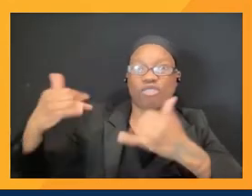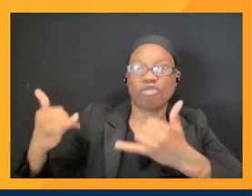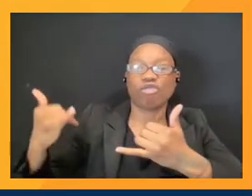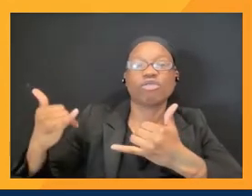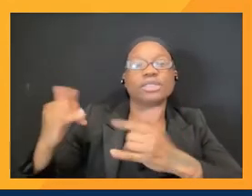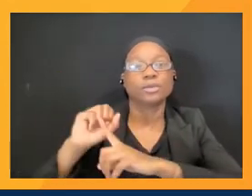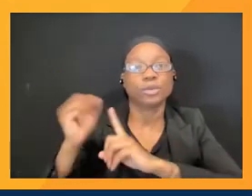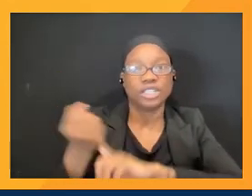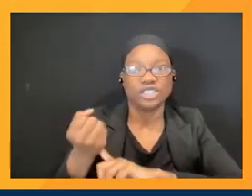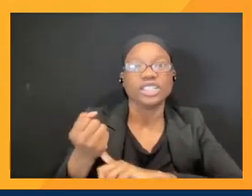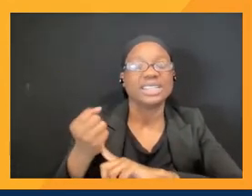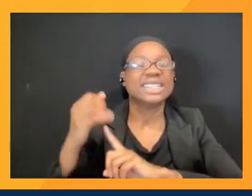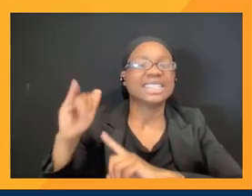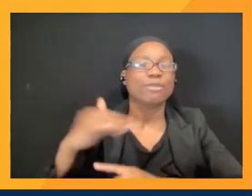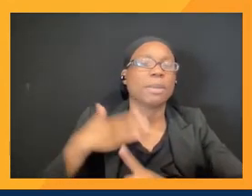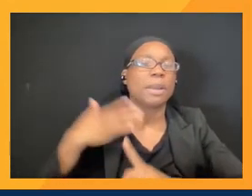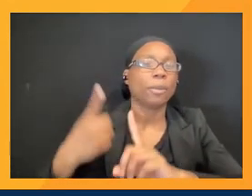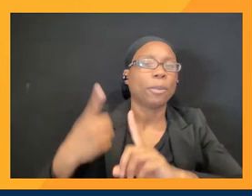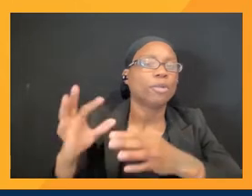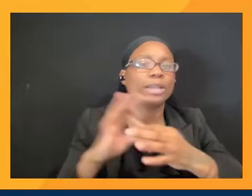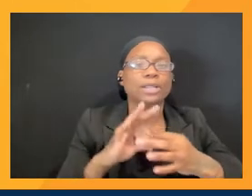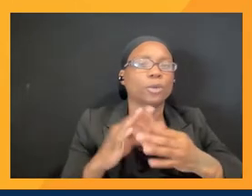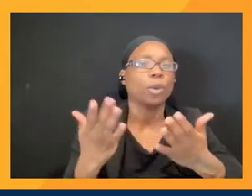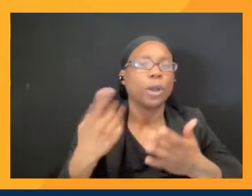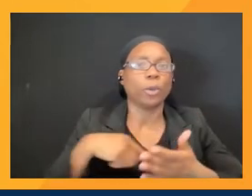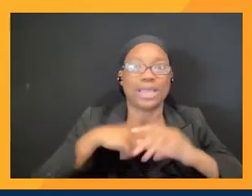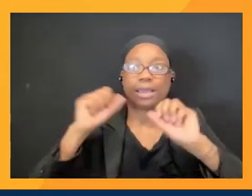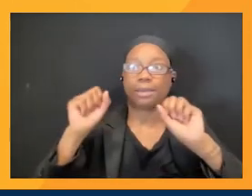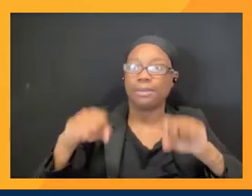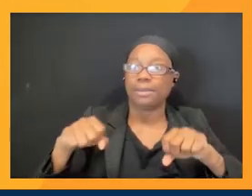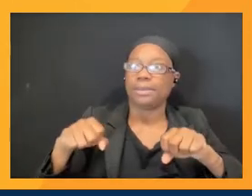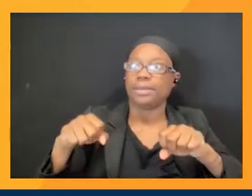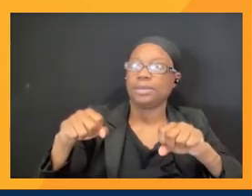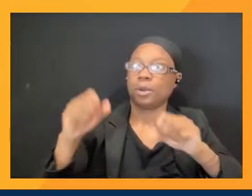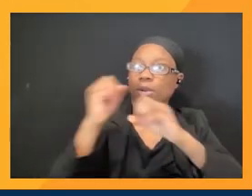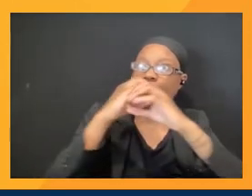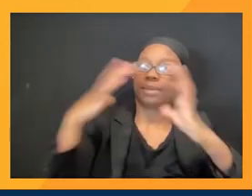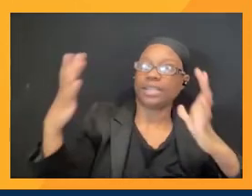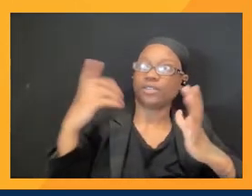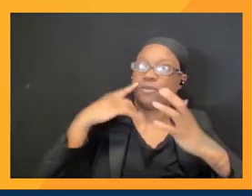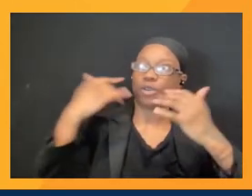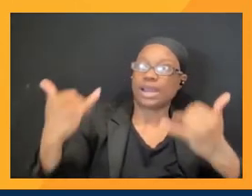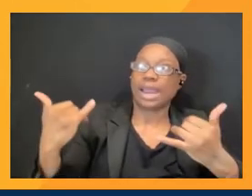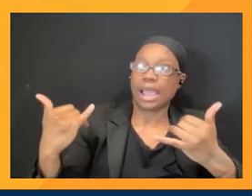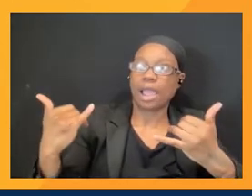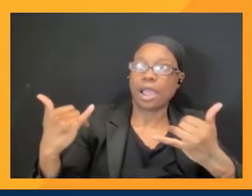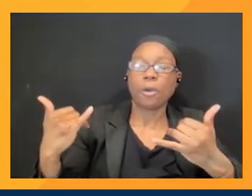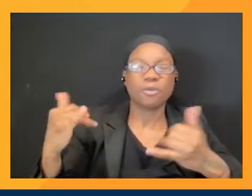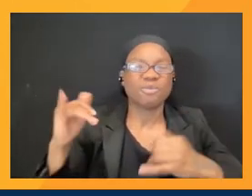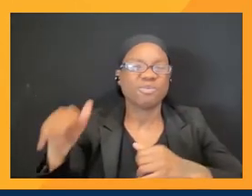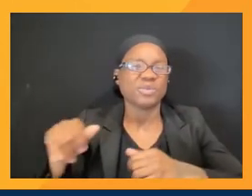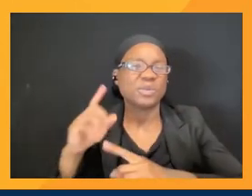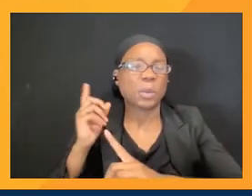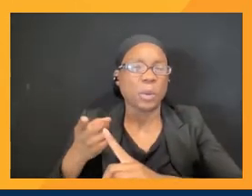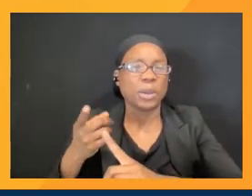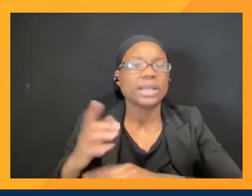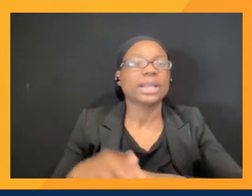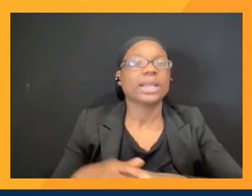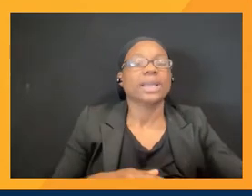those communities. But we're learning a lot during this pandemic. Oh, of course, as everyone has, for better or for